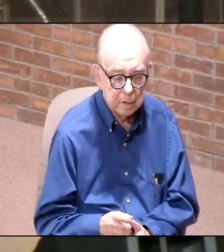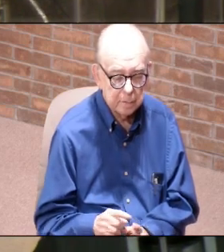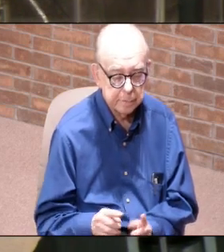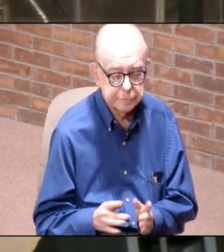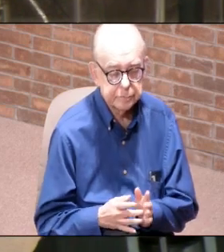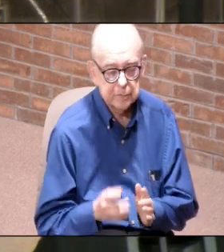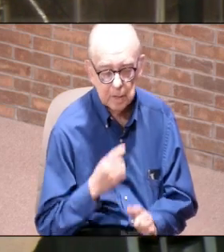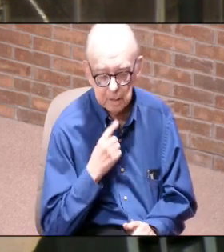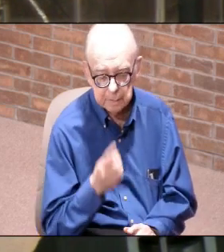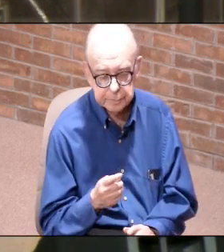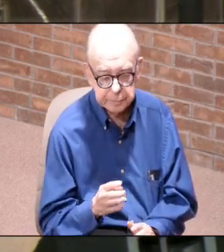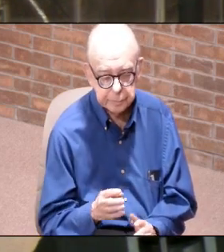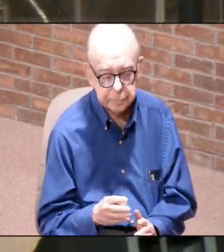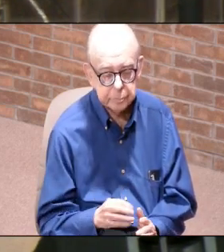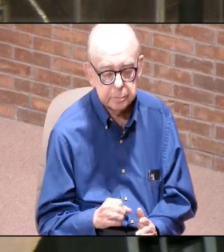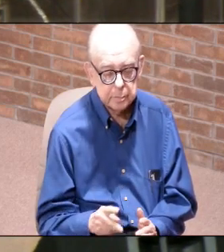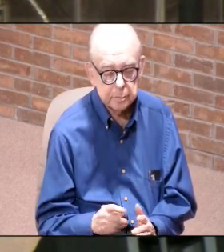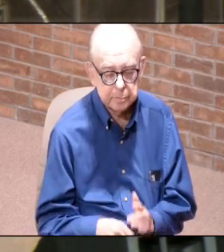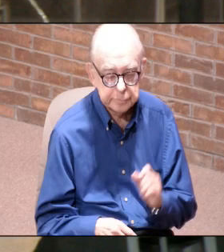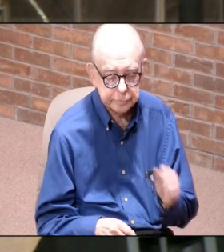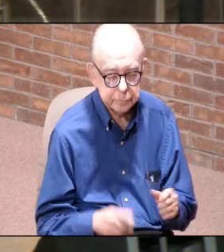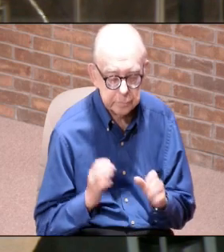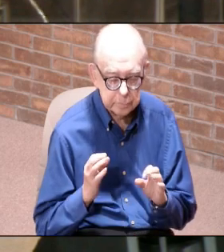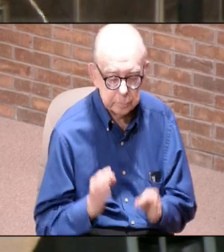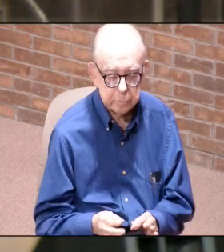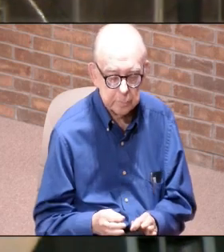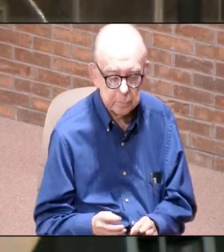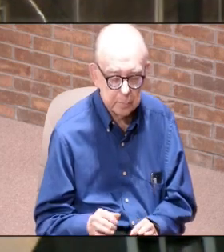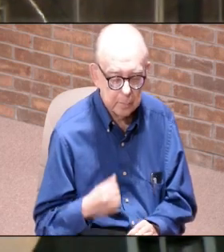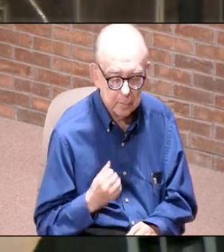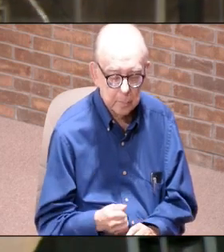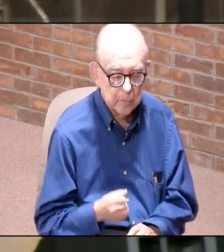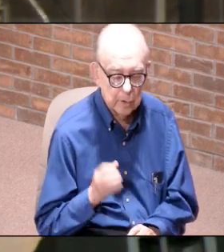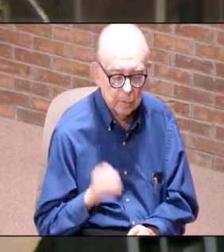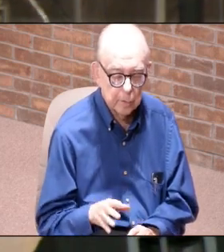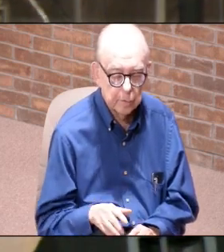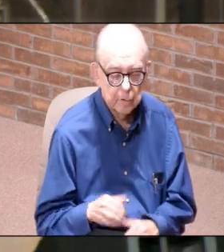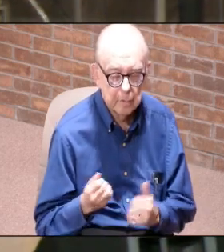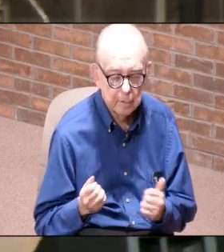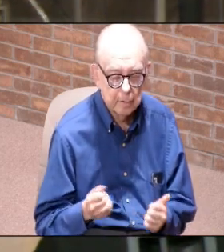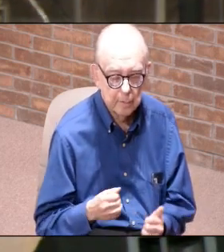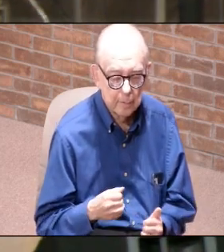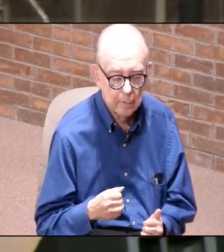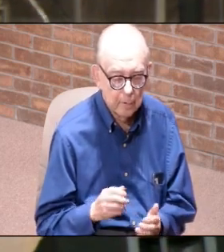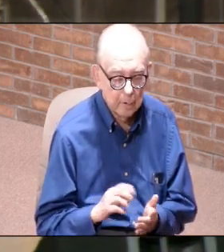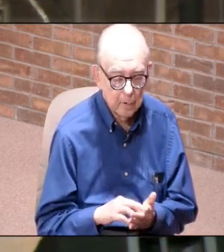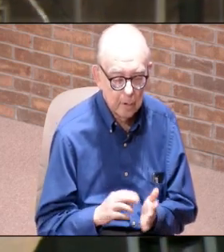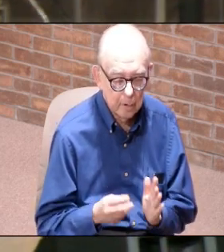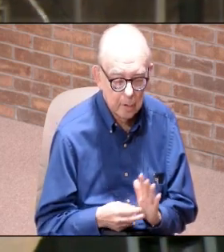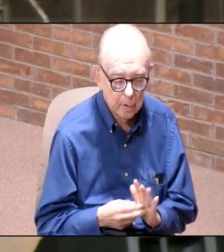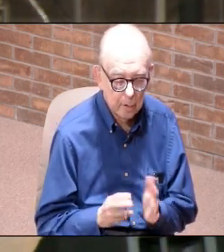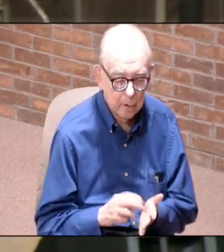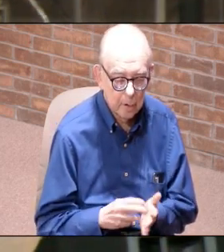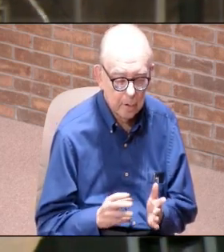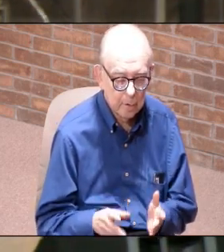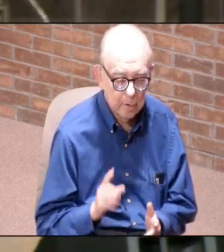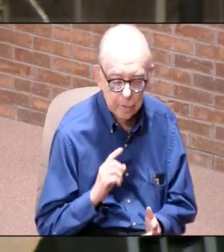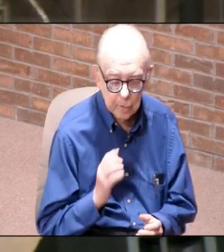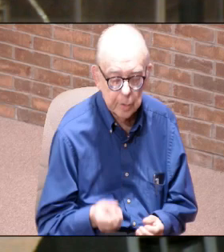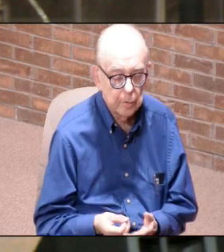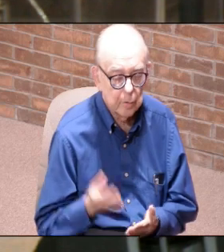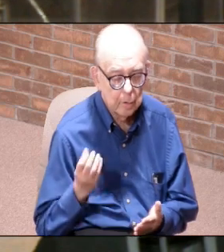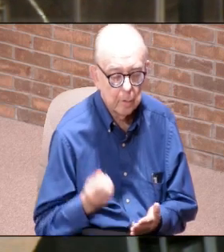But Jesus said in Mark chapter 8, he says, if you insist on living for yourself, you're going to lose your life. In other words, he says, you're going to